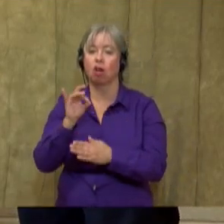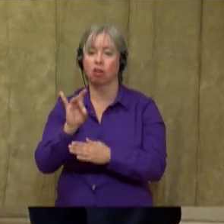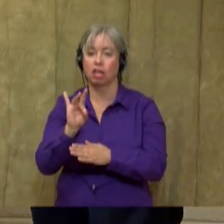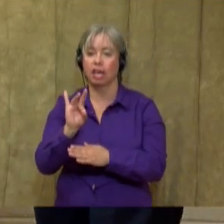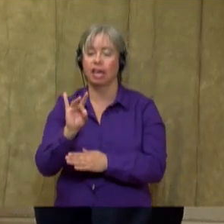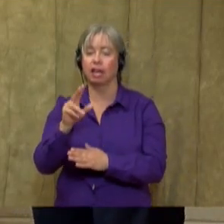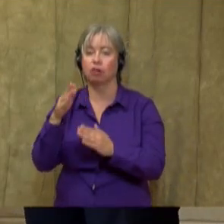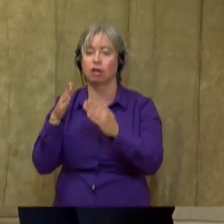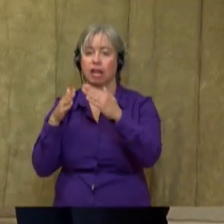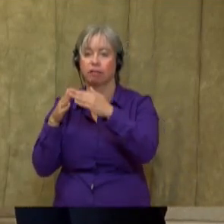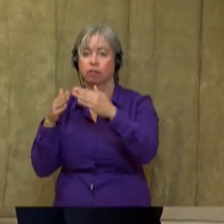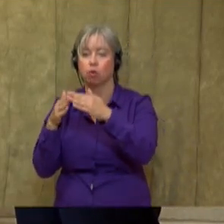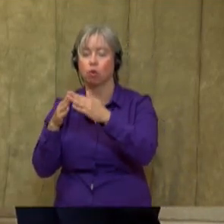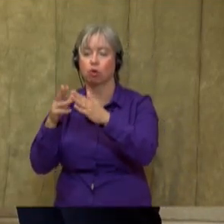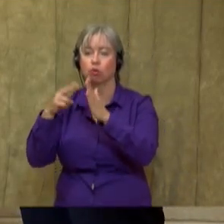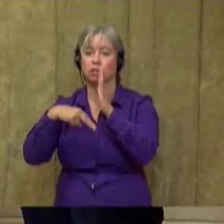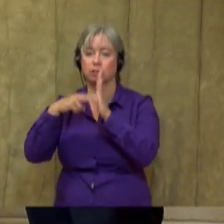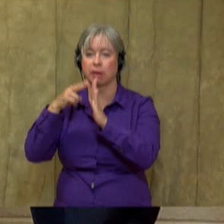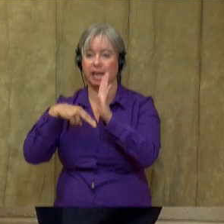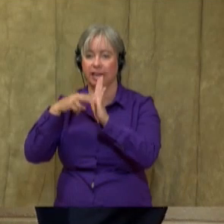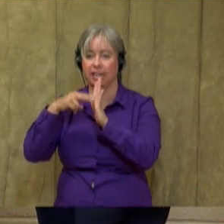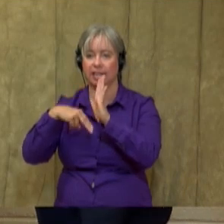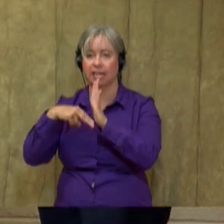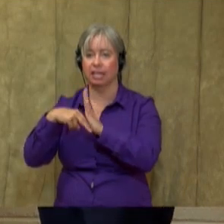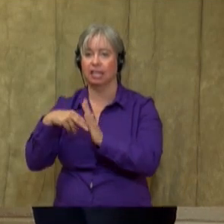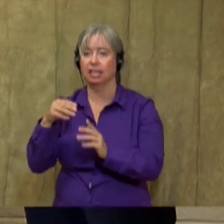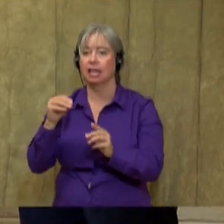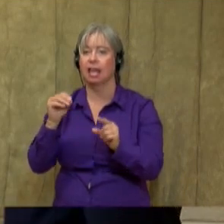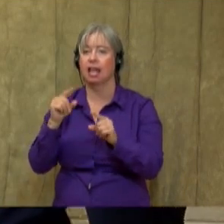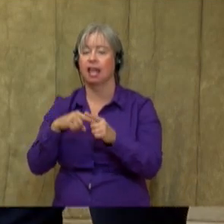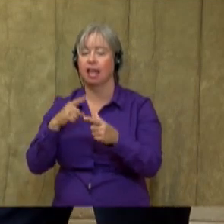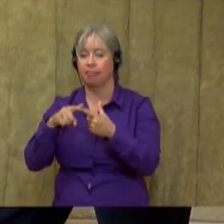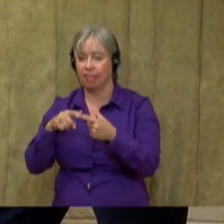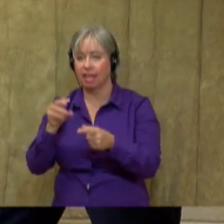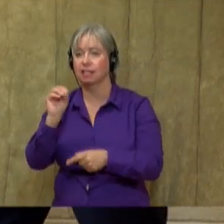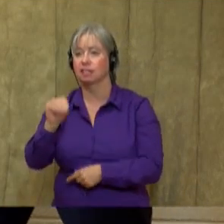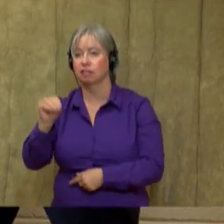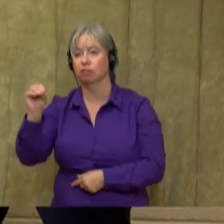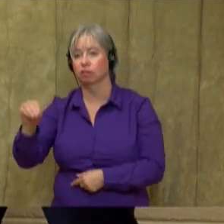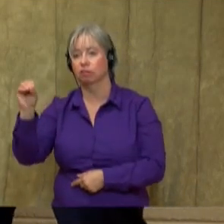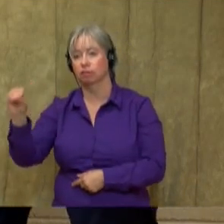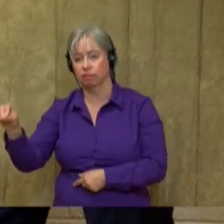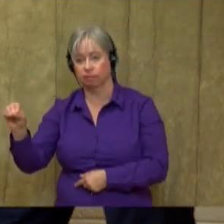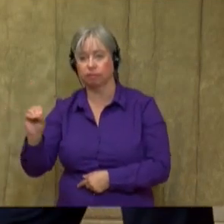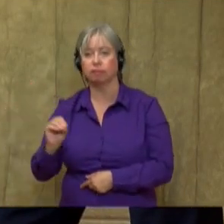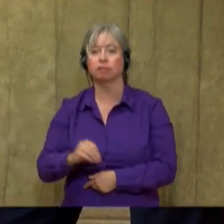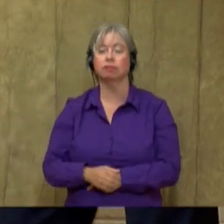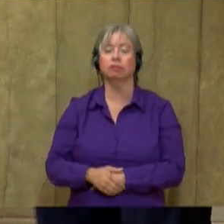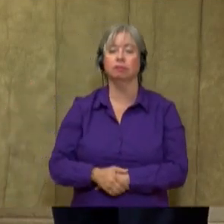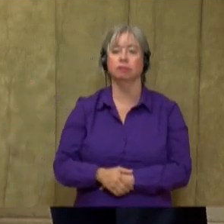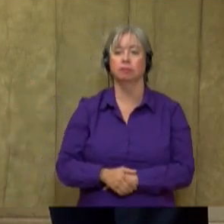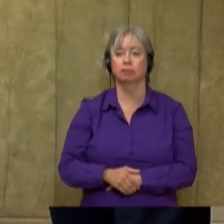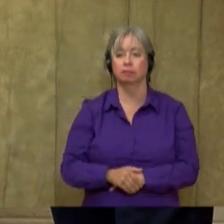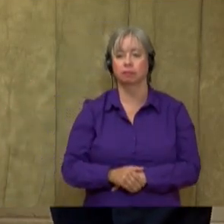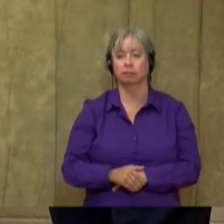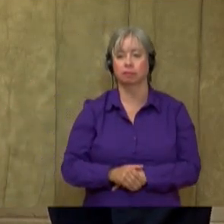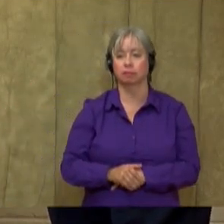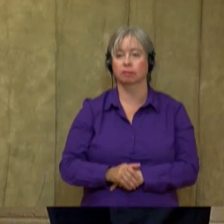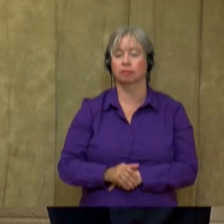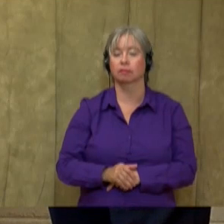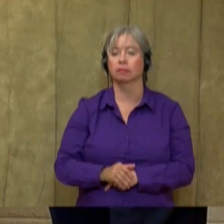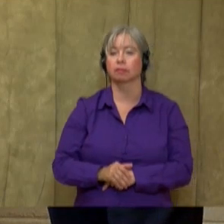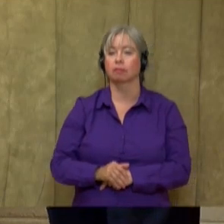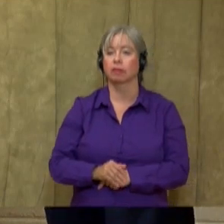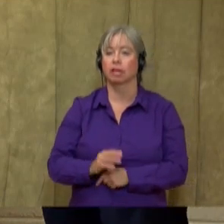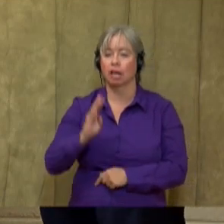faces painted, which means this is going to fill out to be 0. And again, I'm creating this table